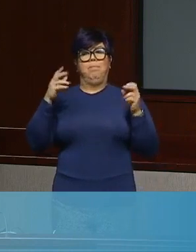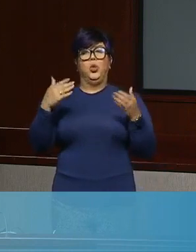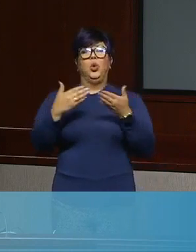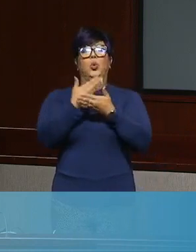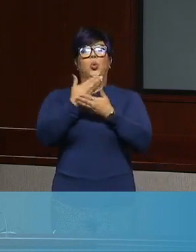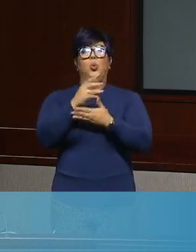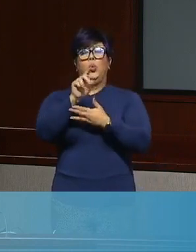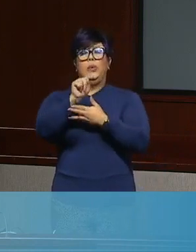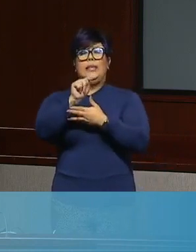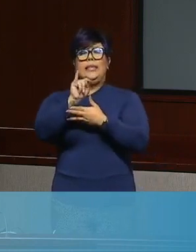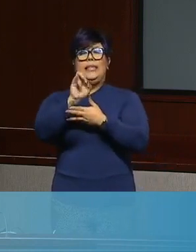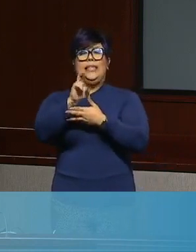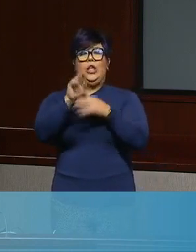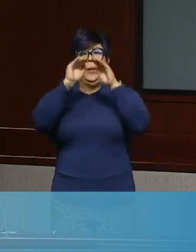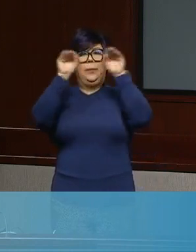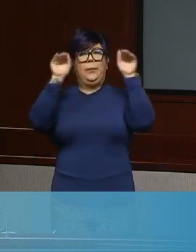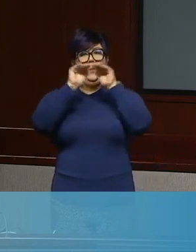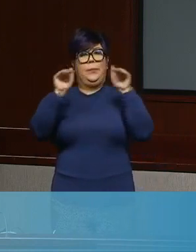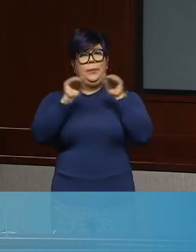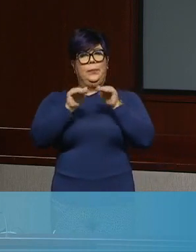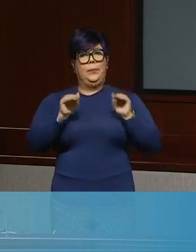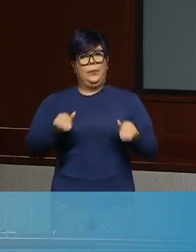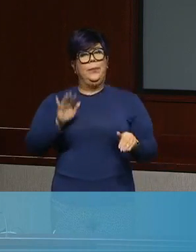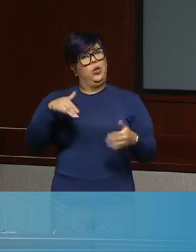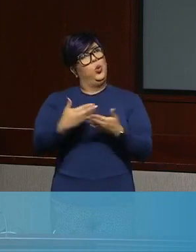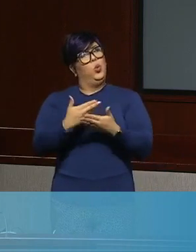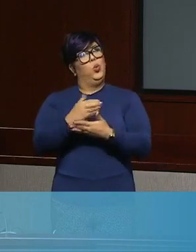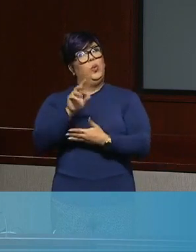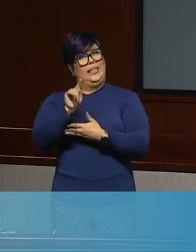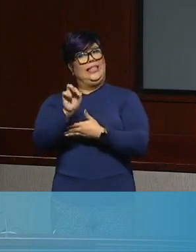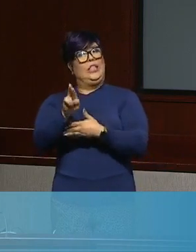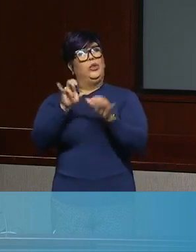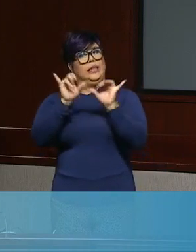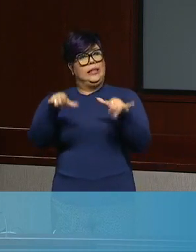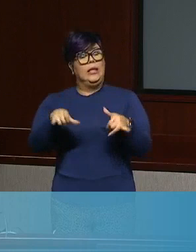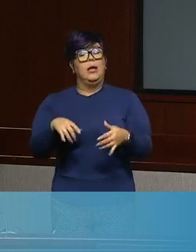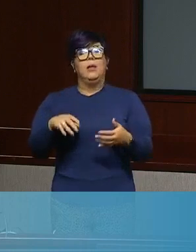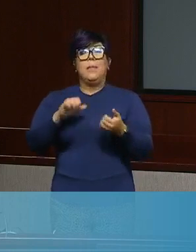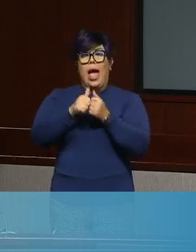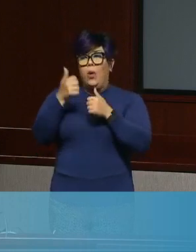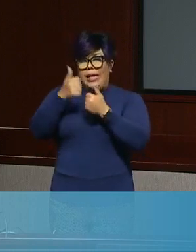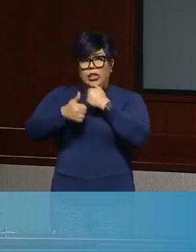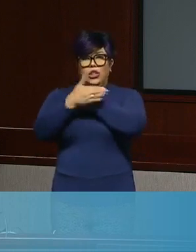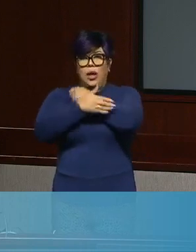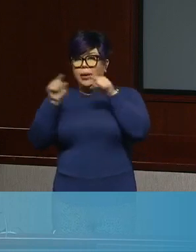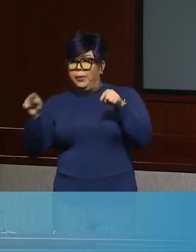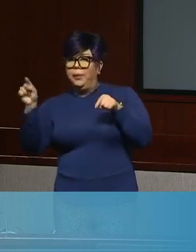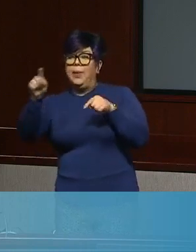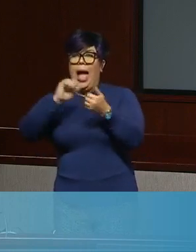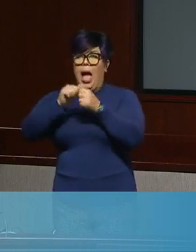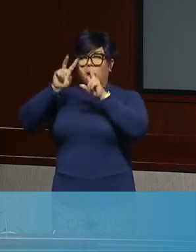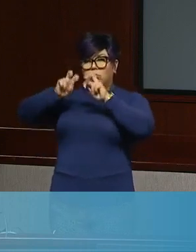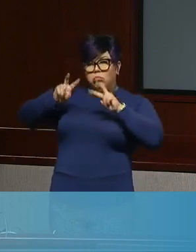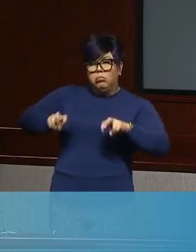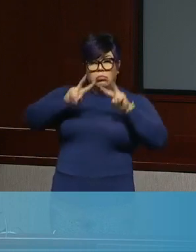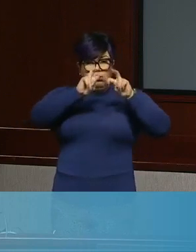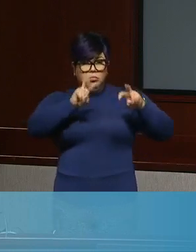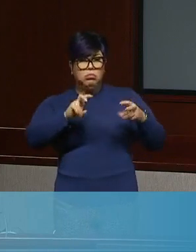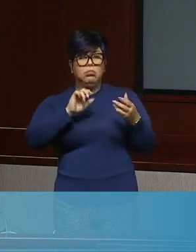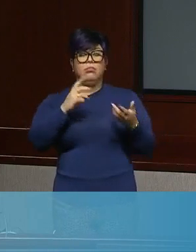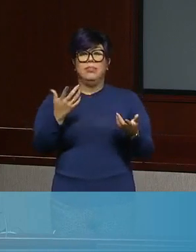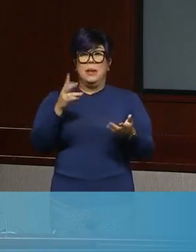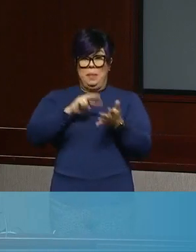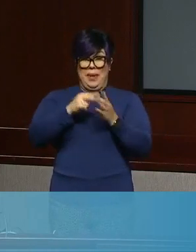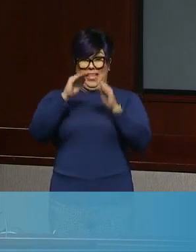system and how counties are being judged, the plan for businesses to reopen,